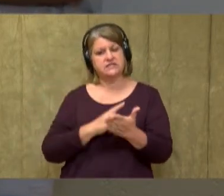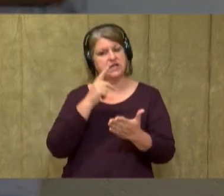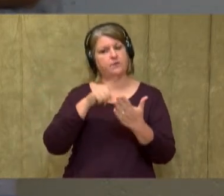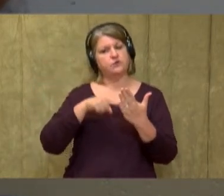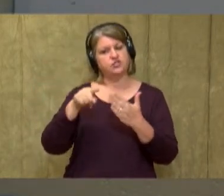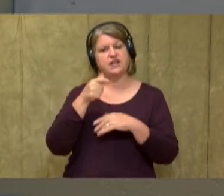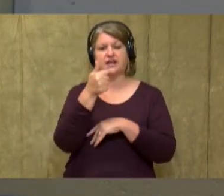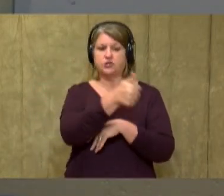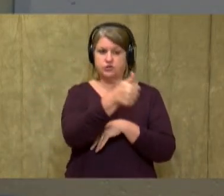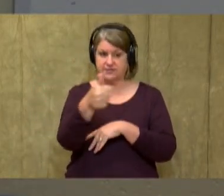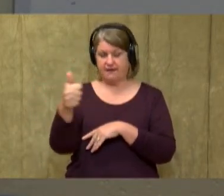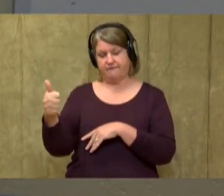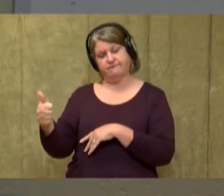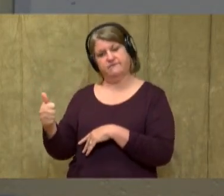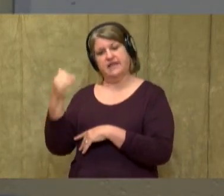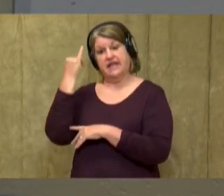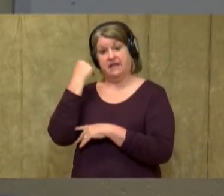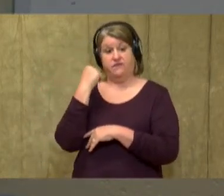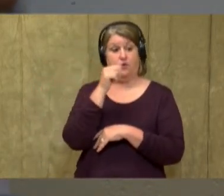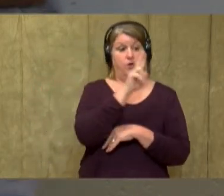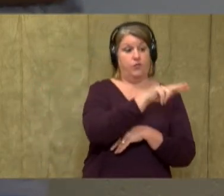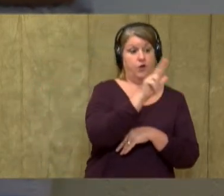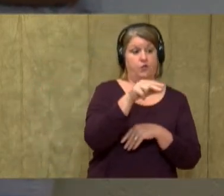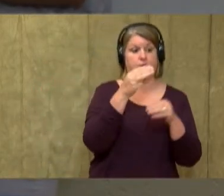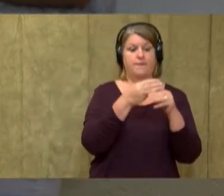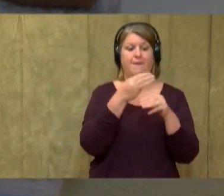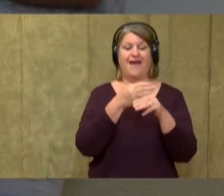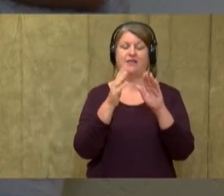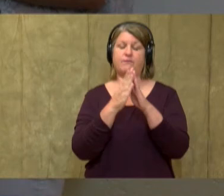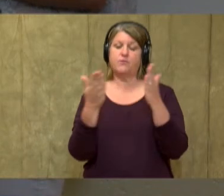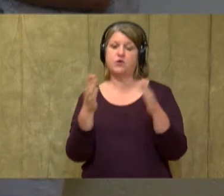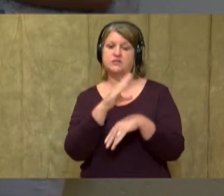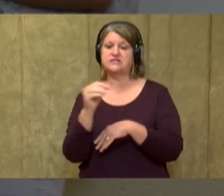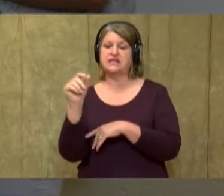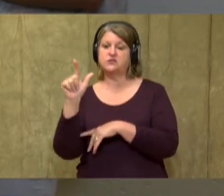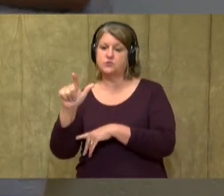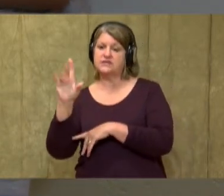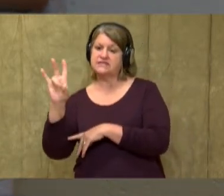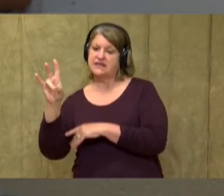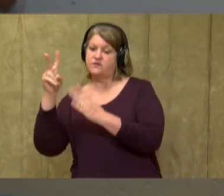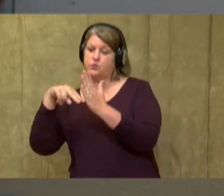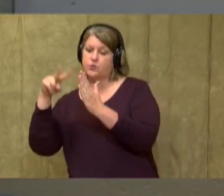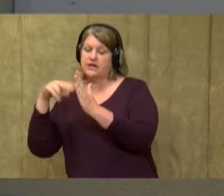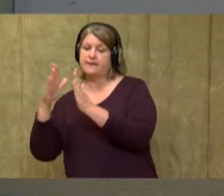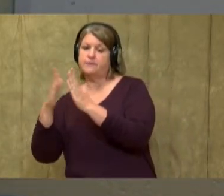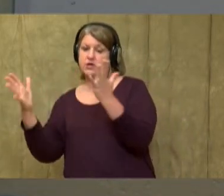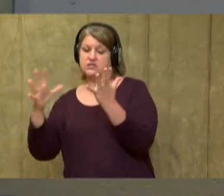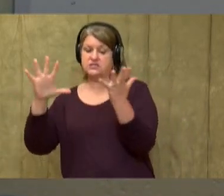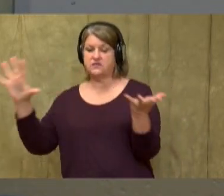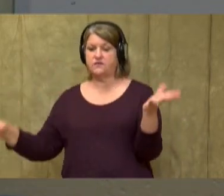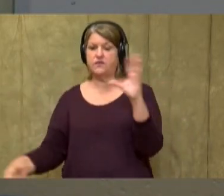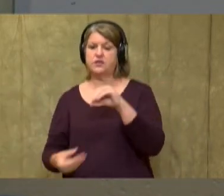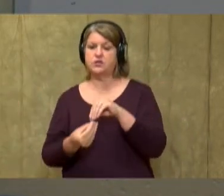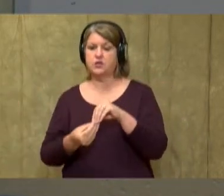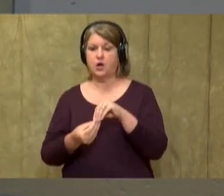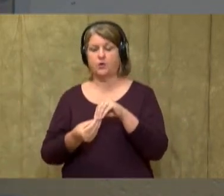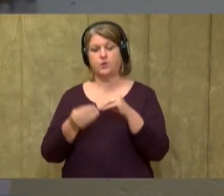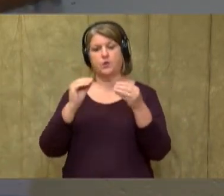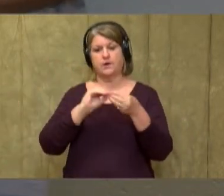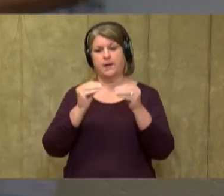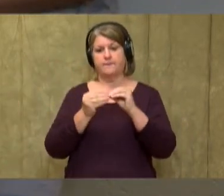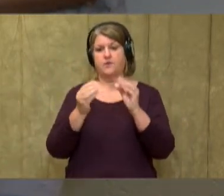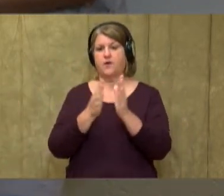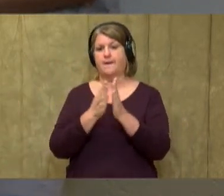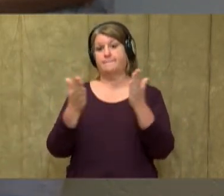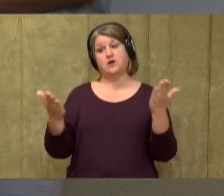there were 33 math books and 27 reading books, the total number of books.